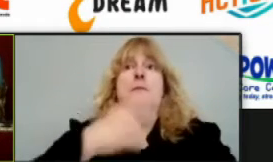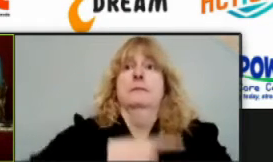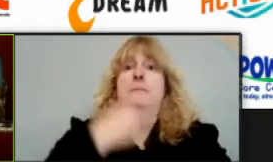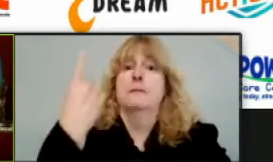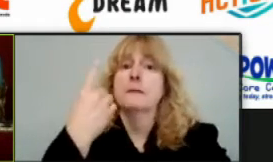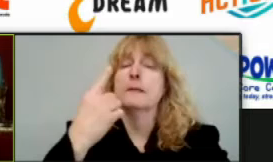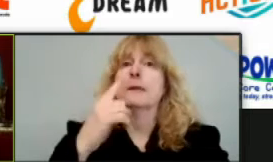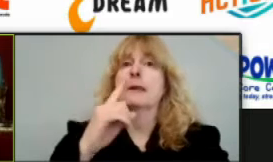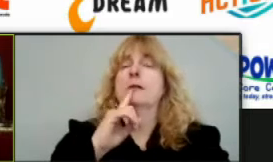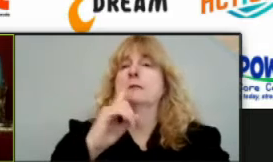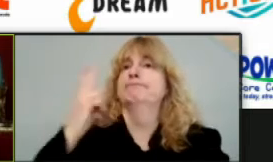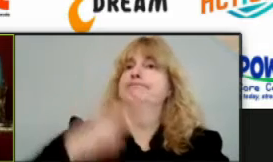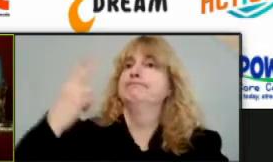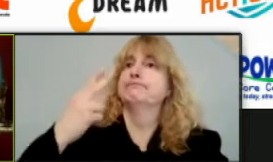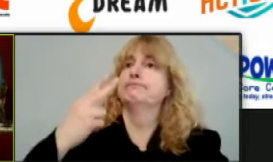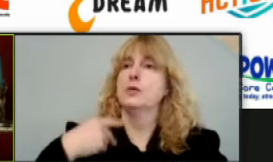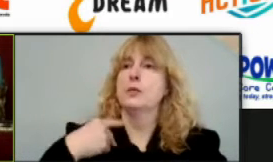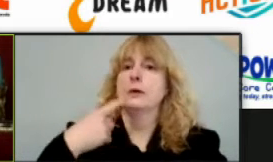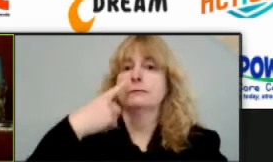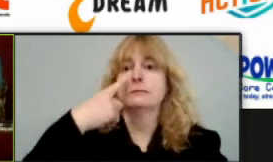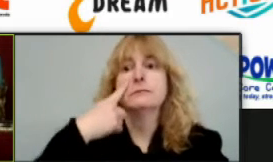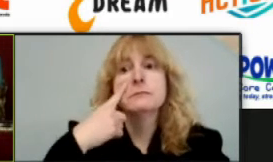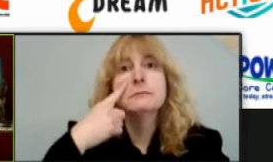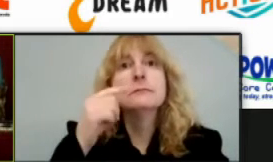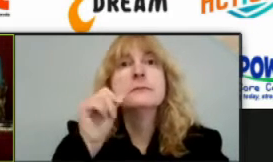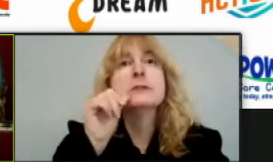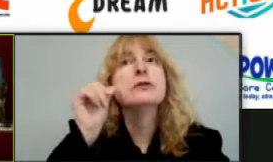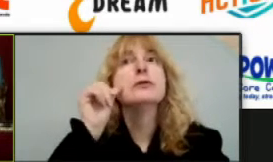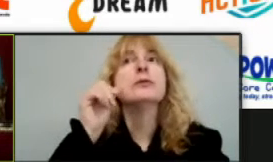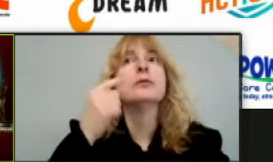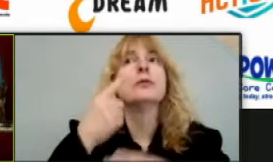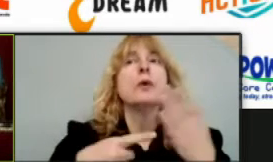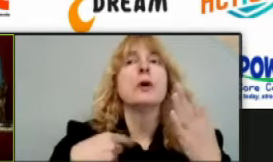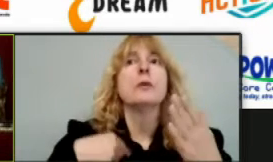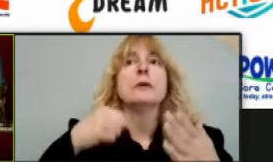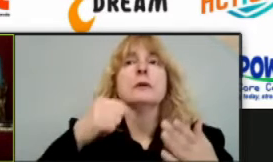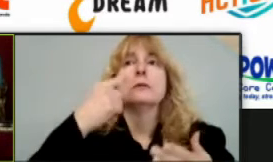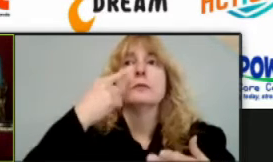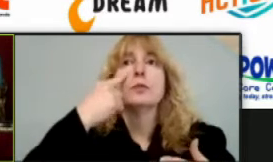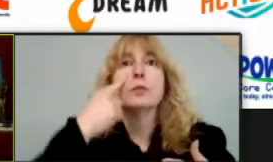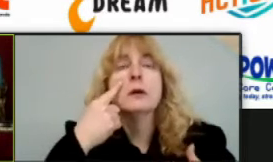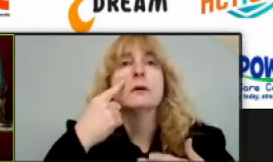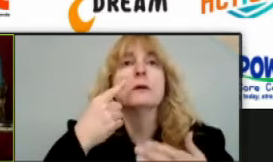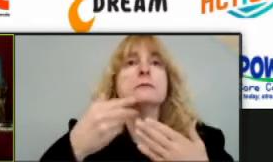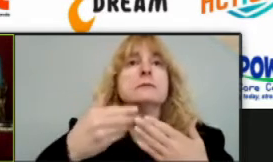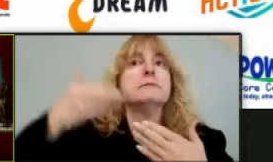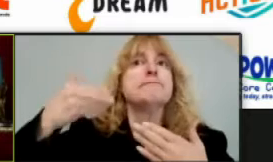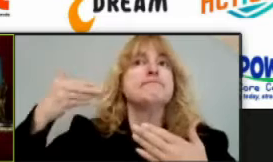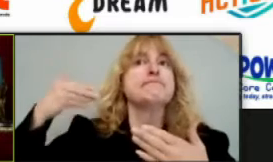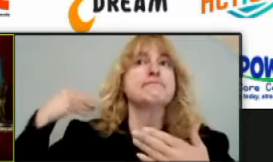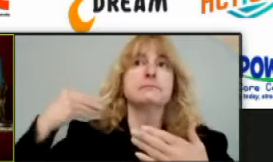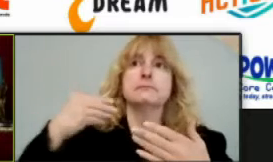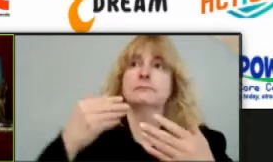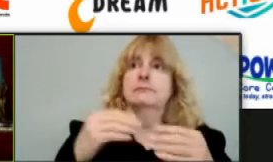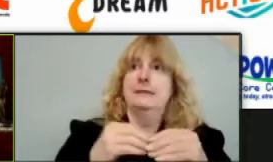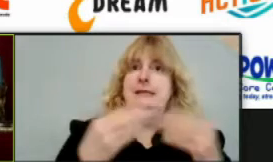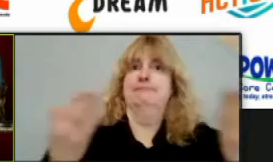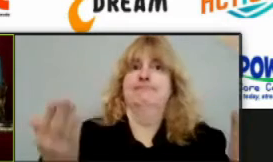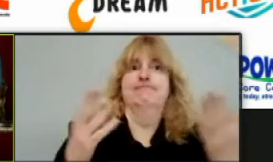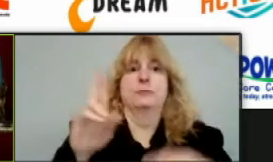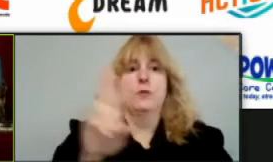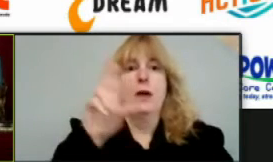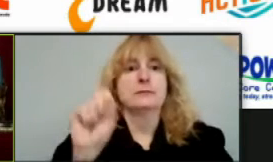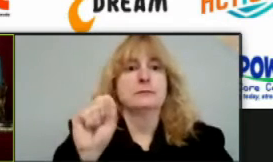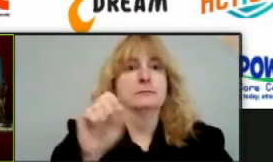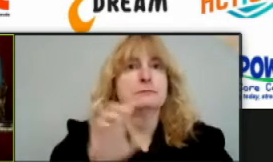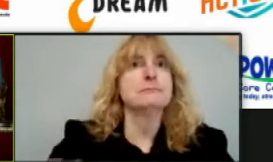and what we have been witnessing in this nation. But we want to make sure that you get a chance to get comfortable and to make sure that